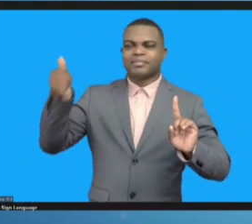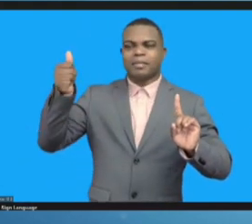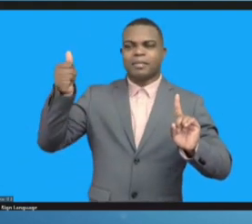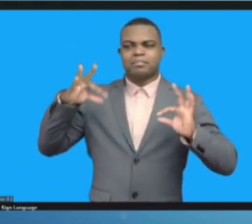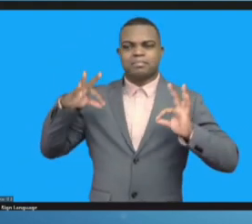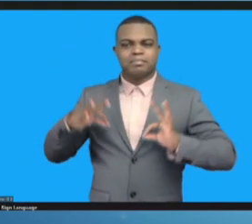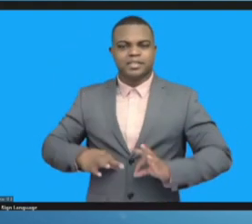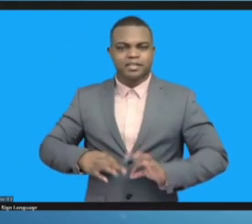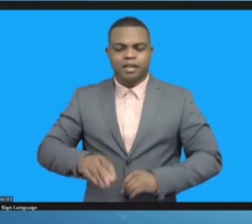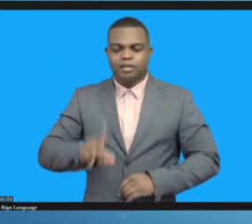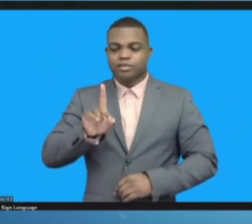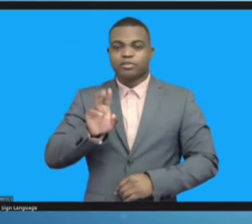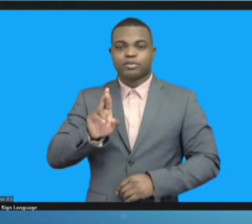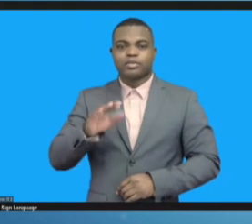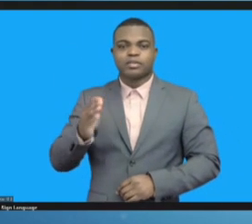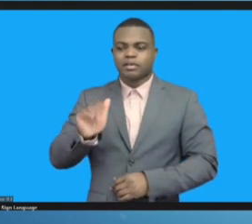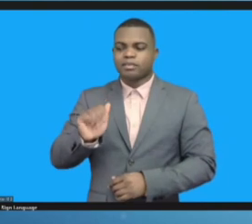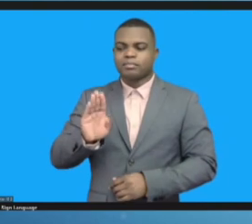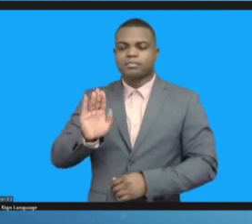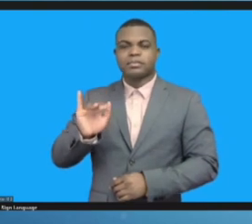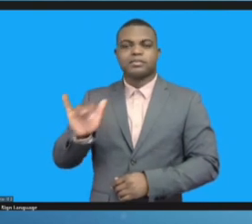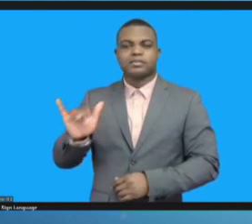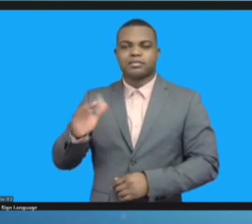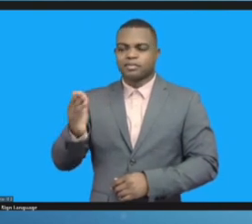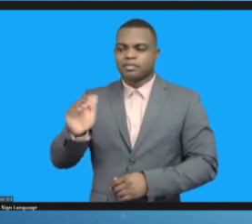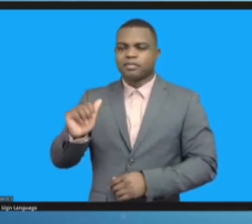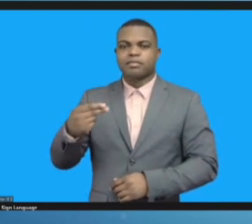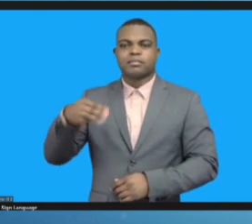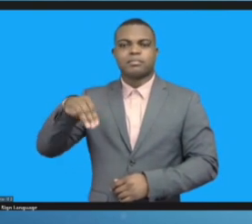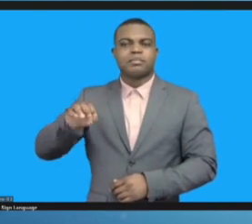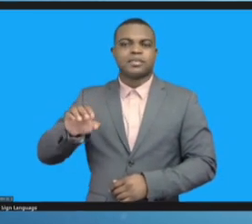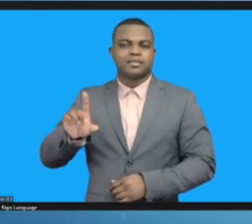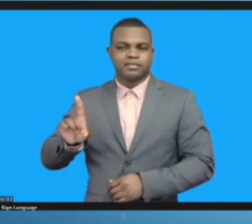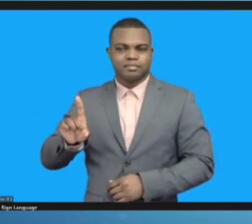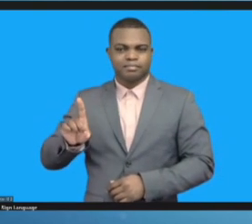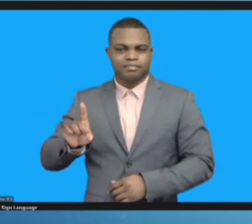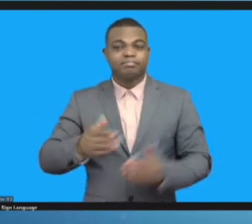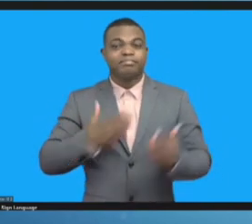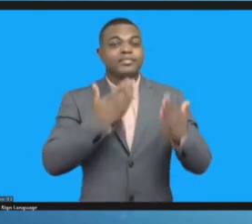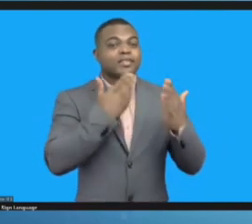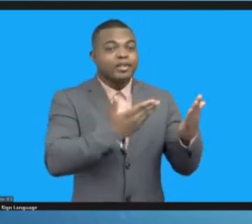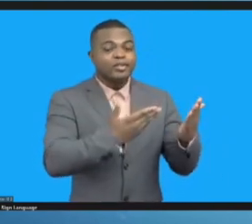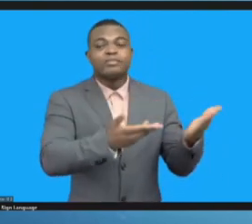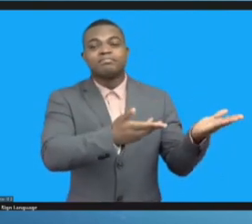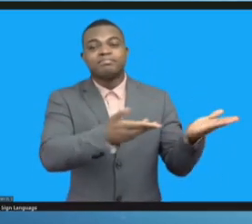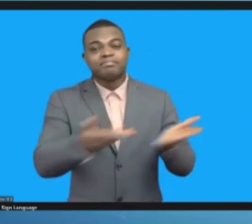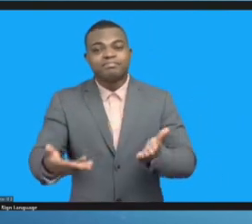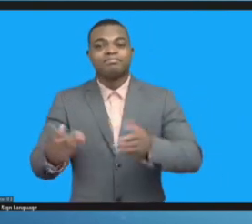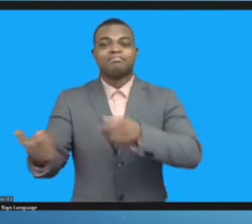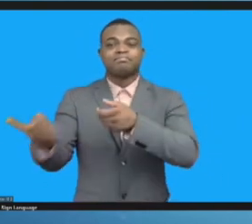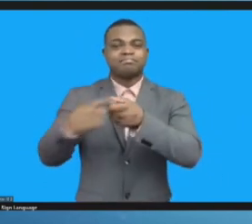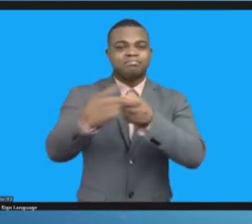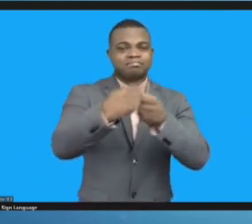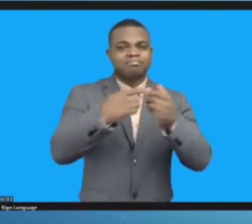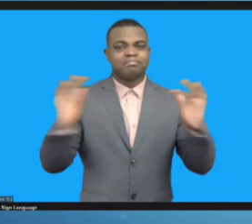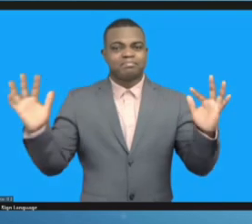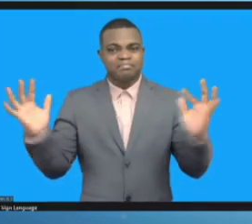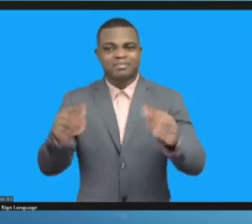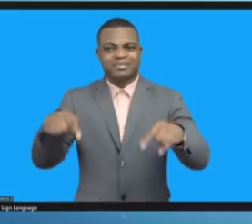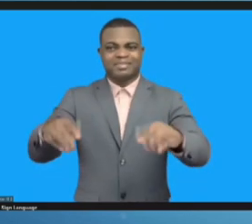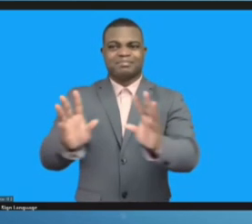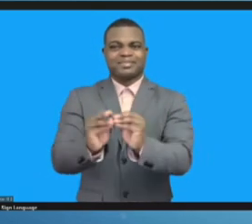Ladies and gentlemen, please give a big round of applause to His Excellency the Prime Minister, who is a great advocate of digital